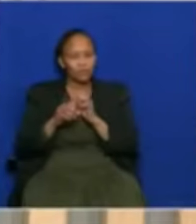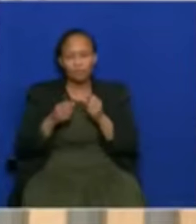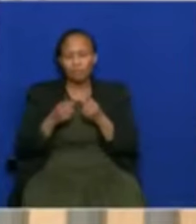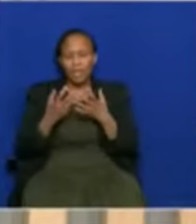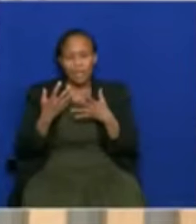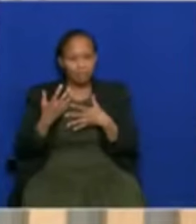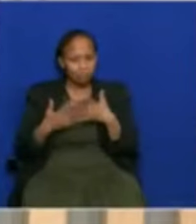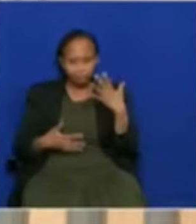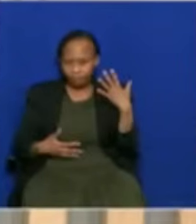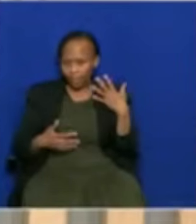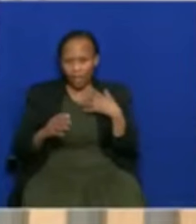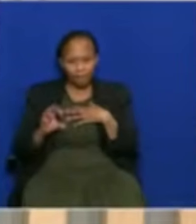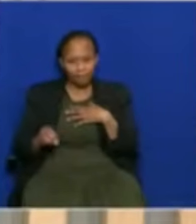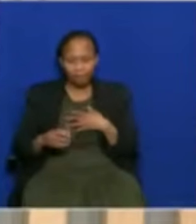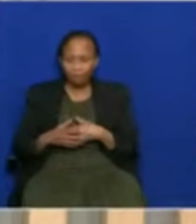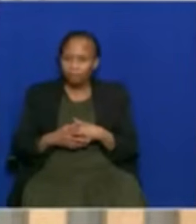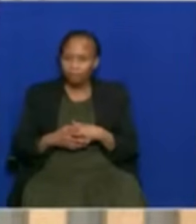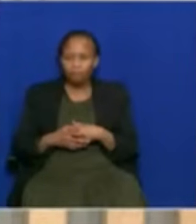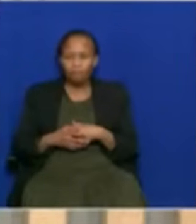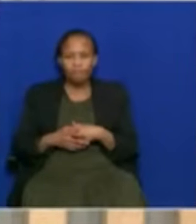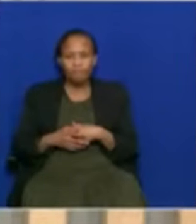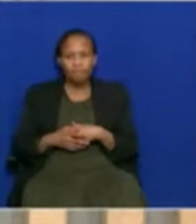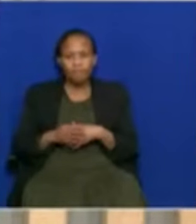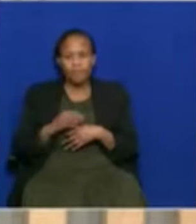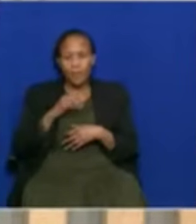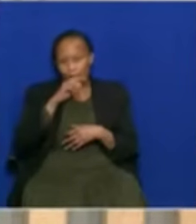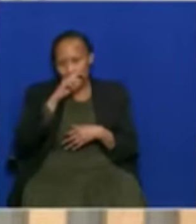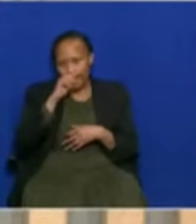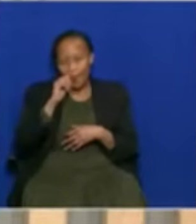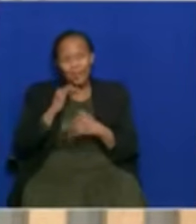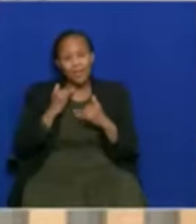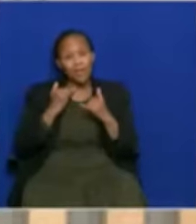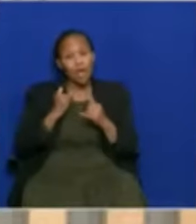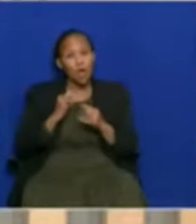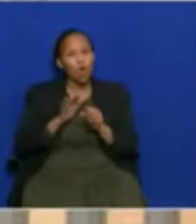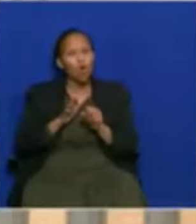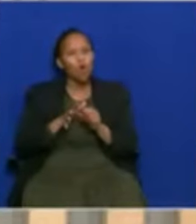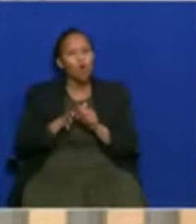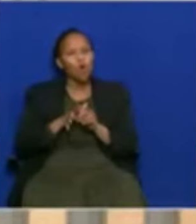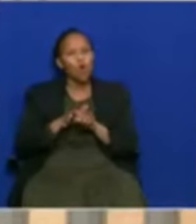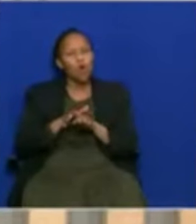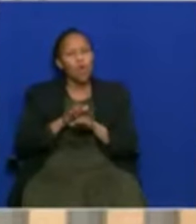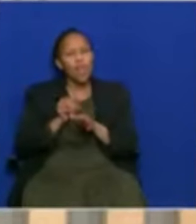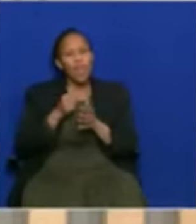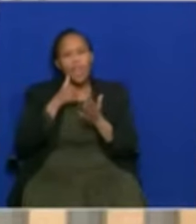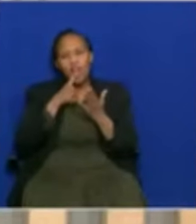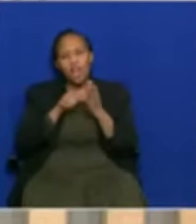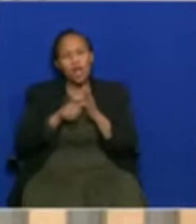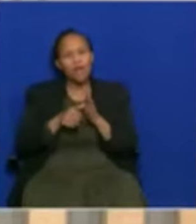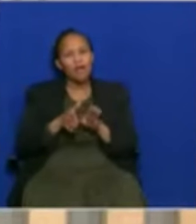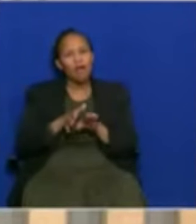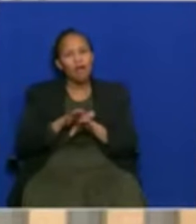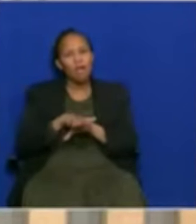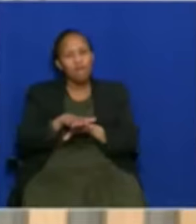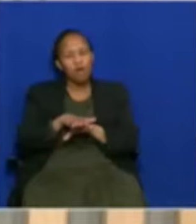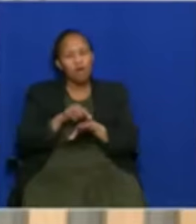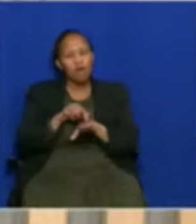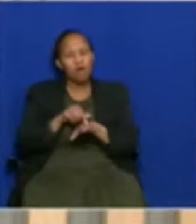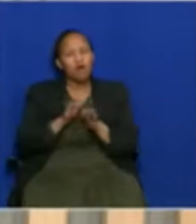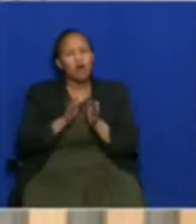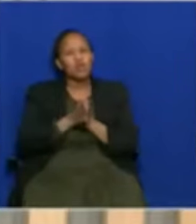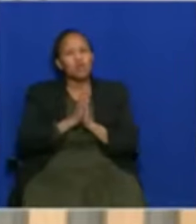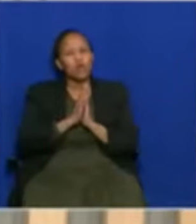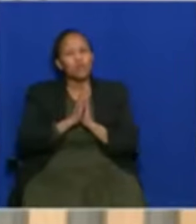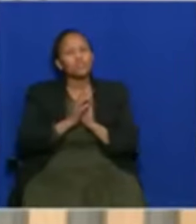So understanding the covering letter, the request at 174,